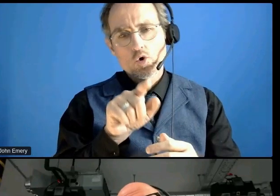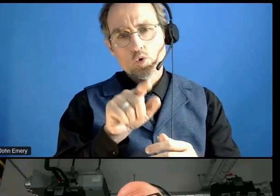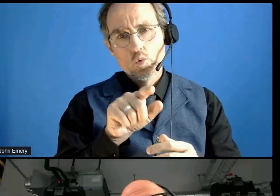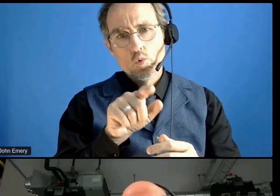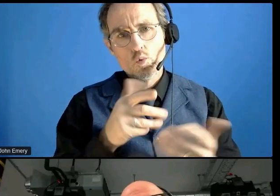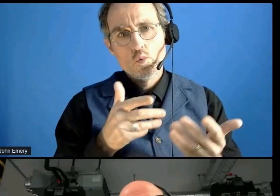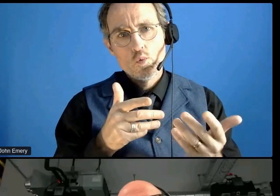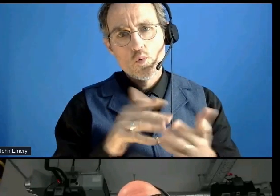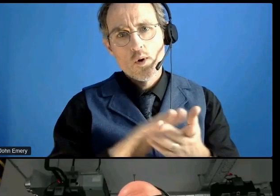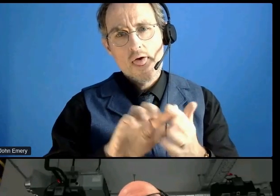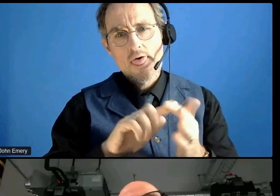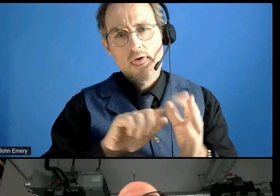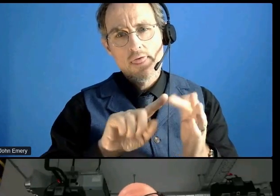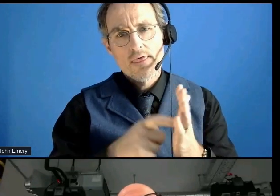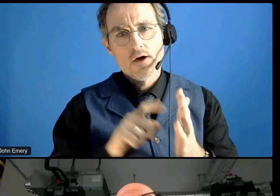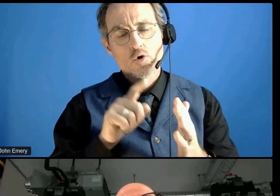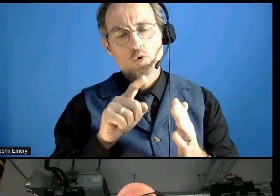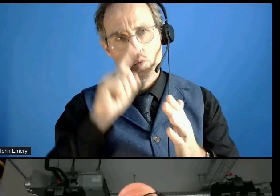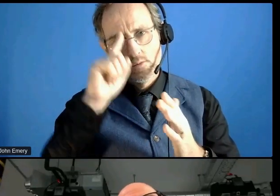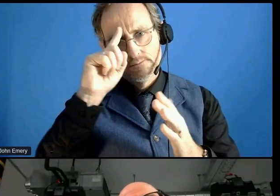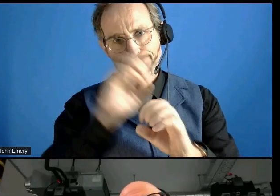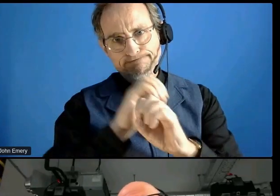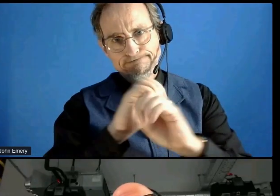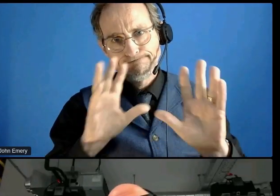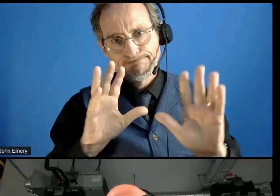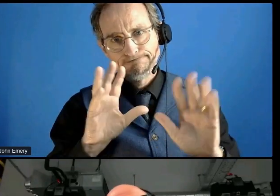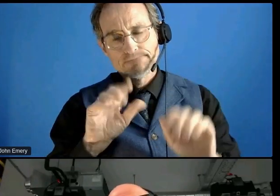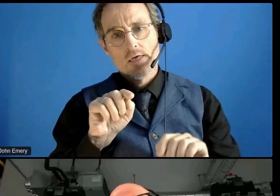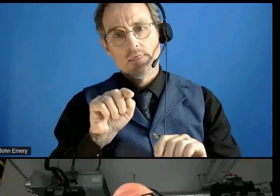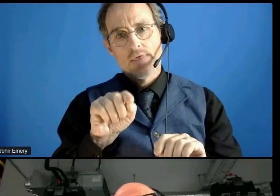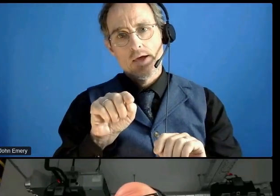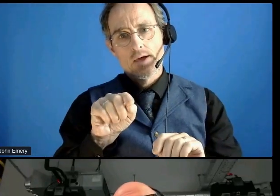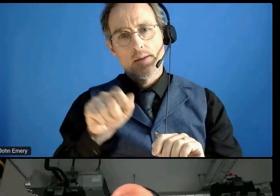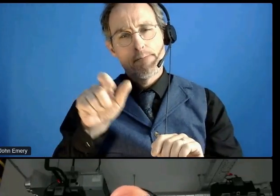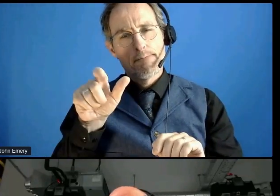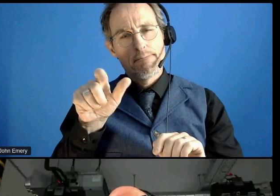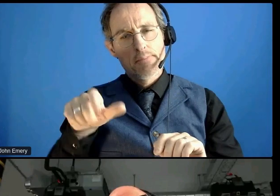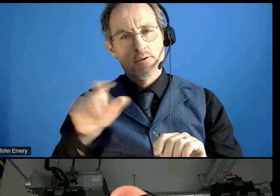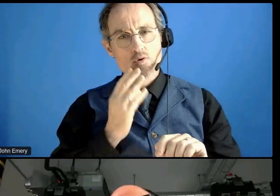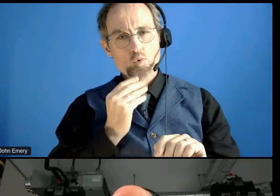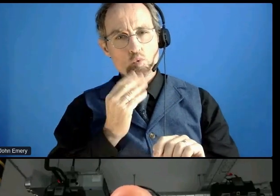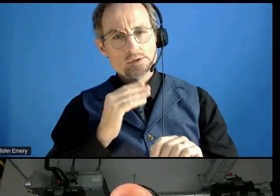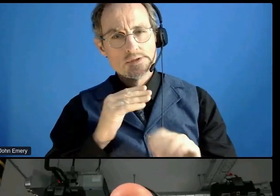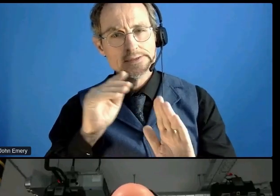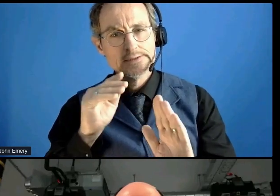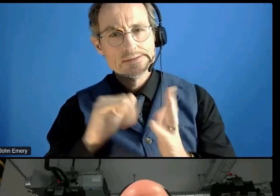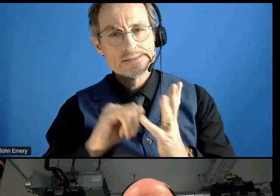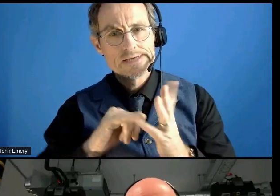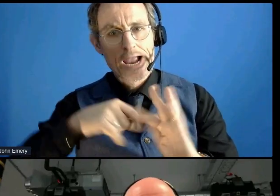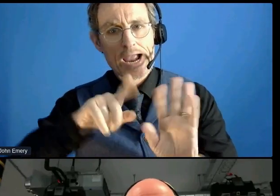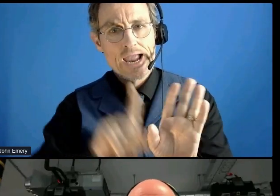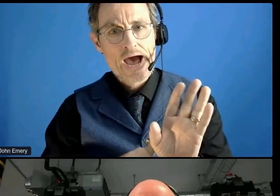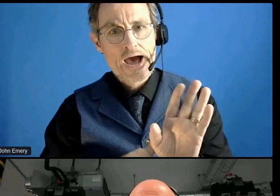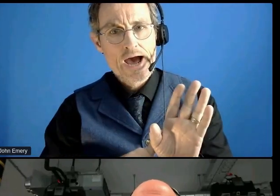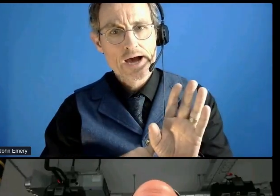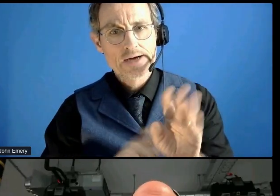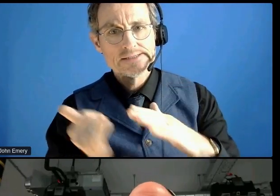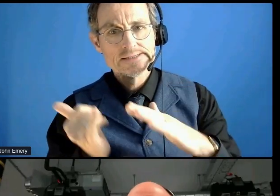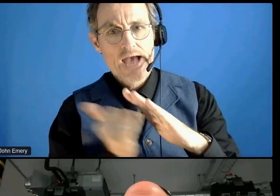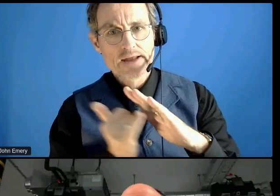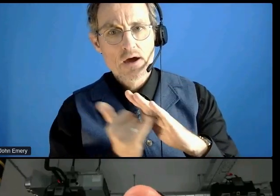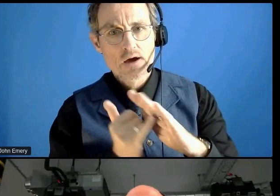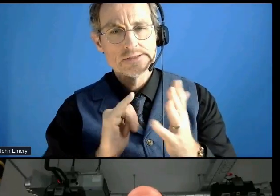Okay, great. Your journey is probably not just going to be a bus. You'll get from the bus to the train station, from the